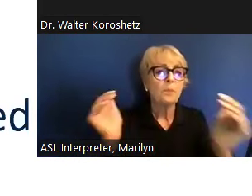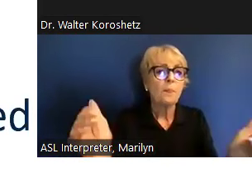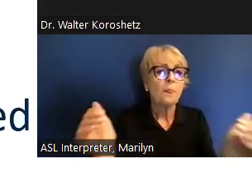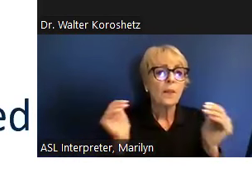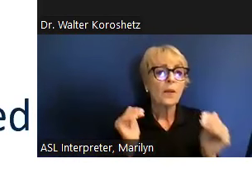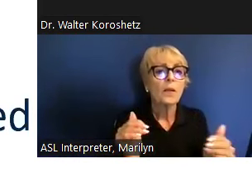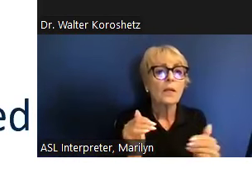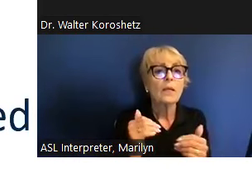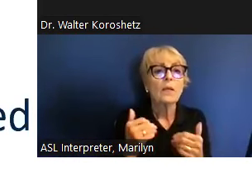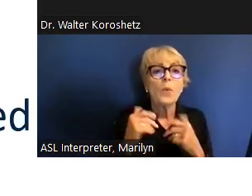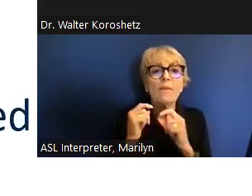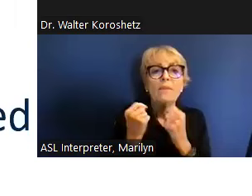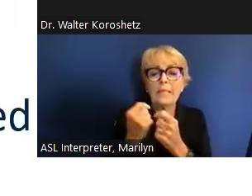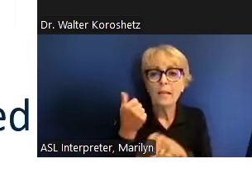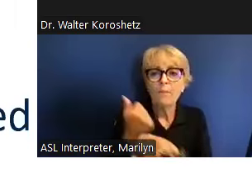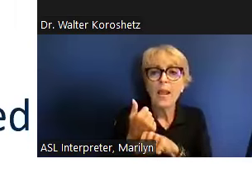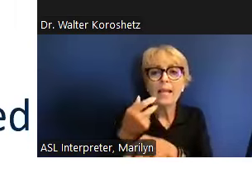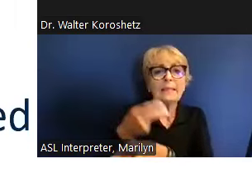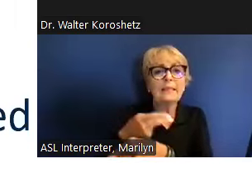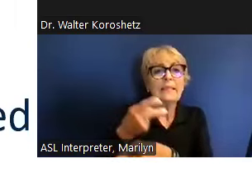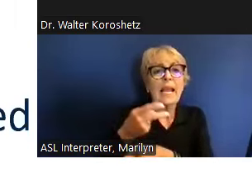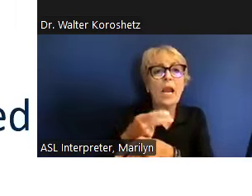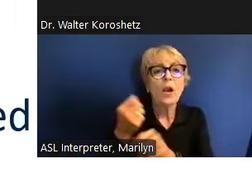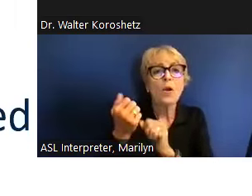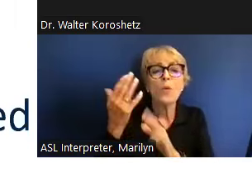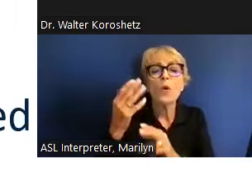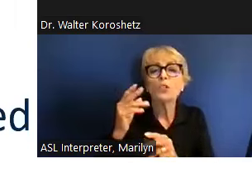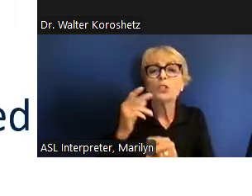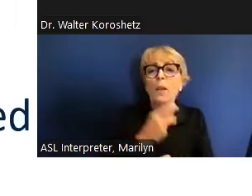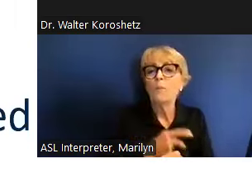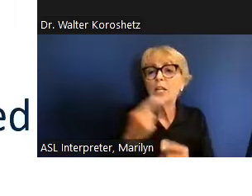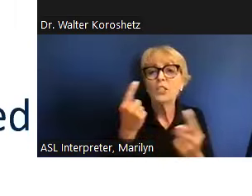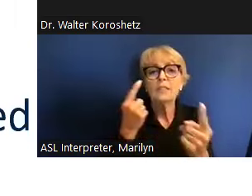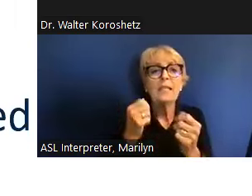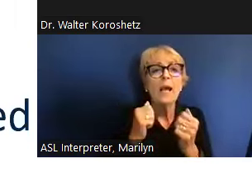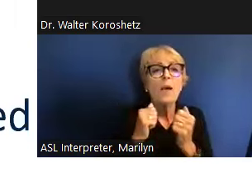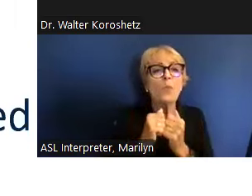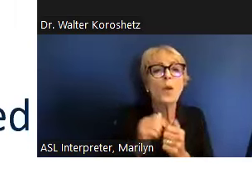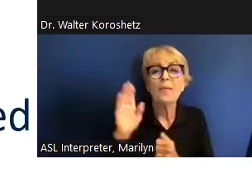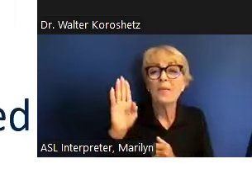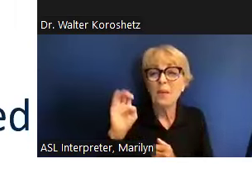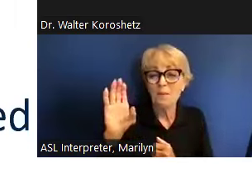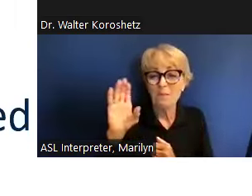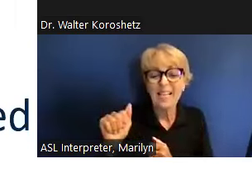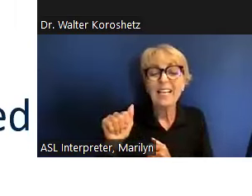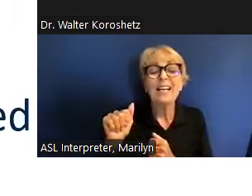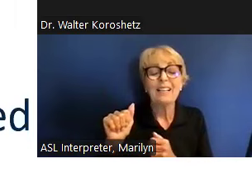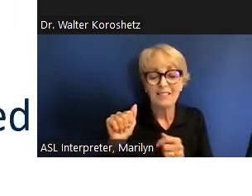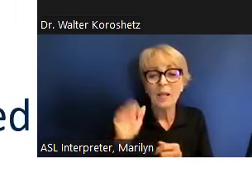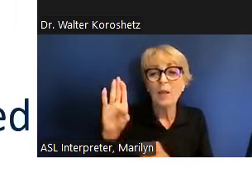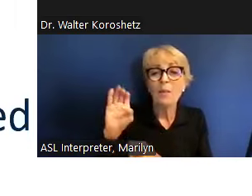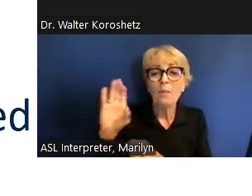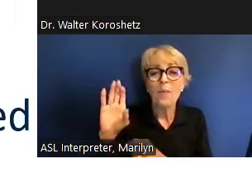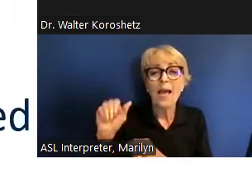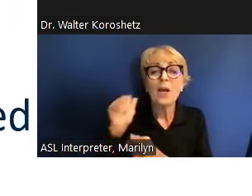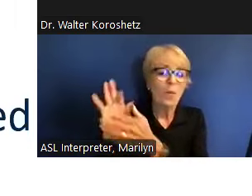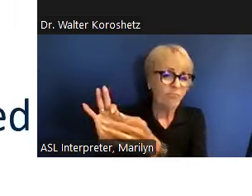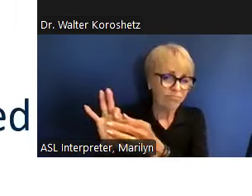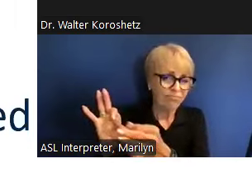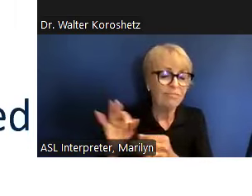We have a team-based care approach. So patients come through the door with Becca, who you're going to hear from in a little bit. And they have